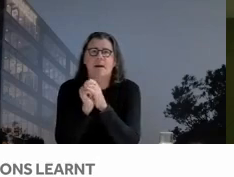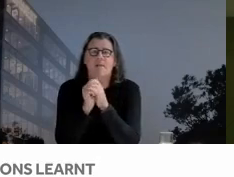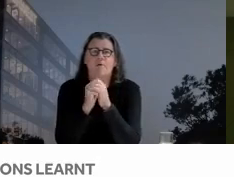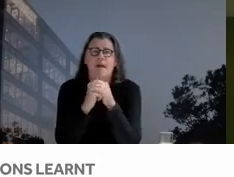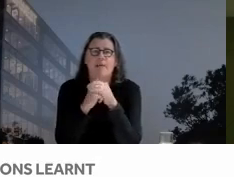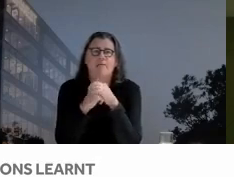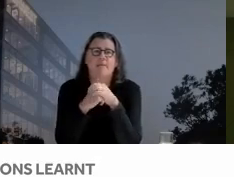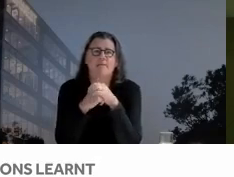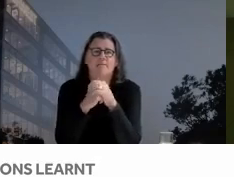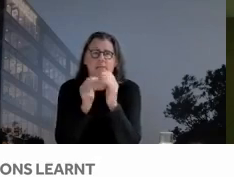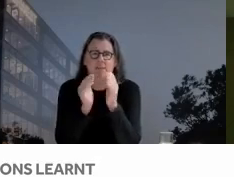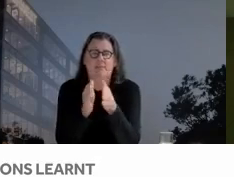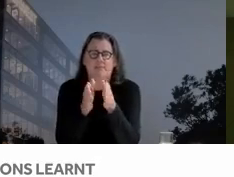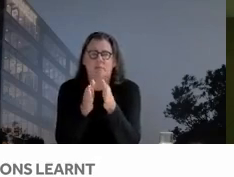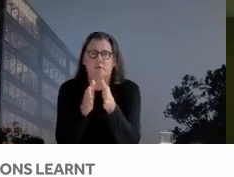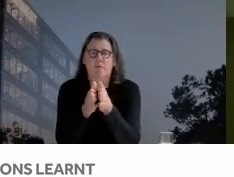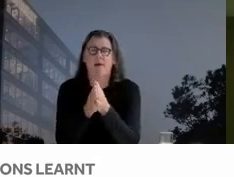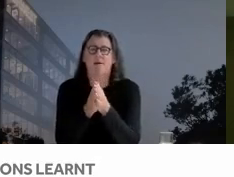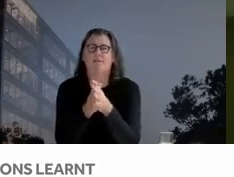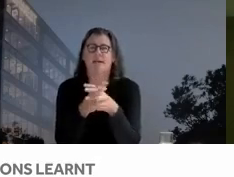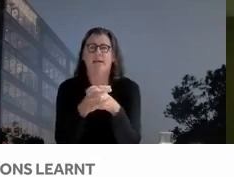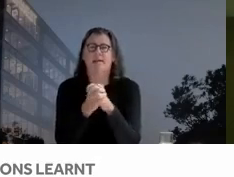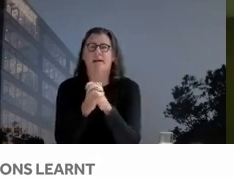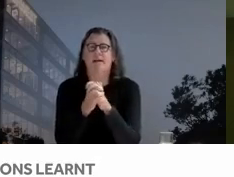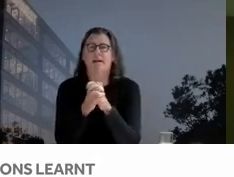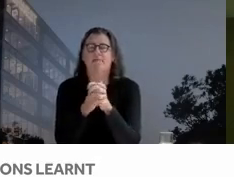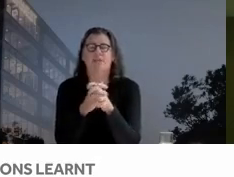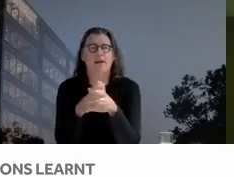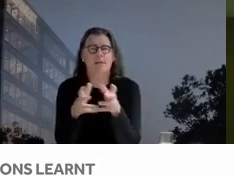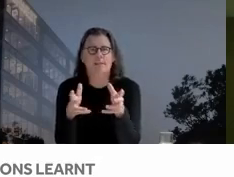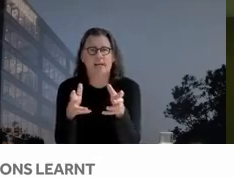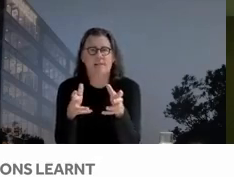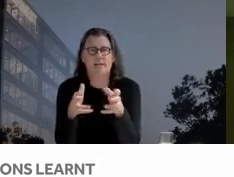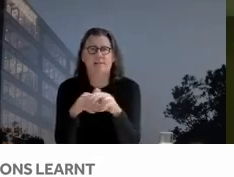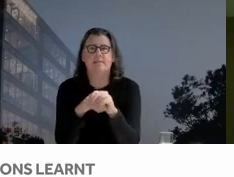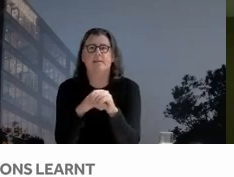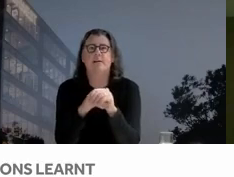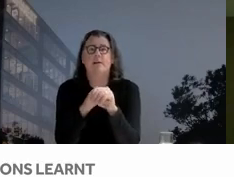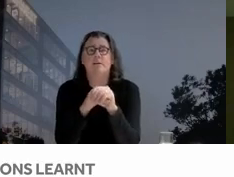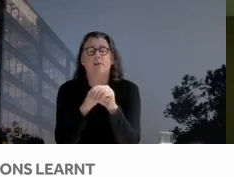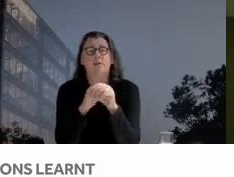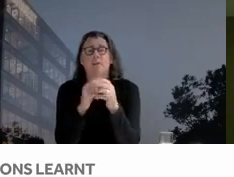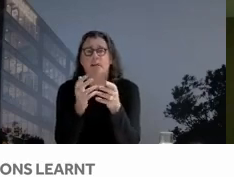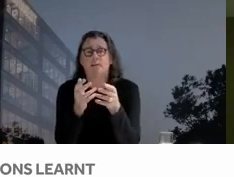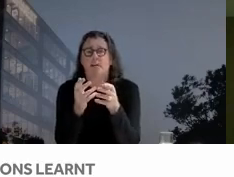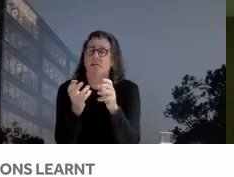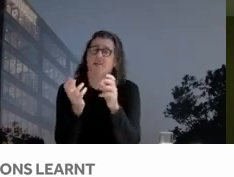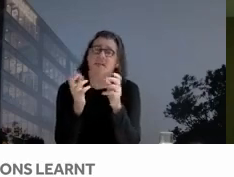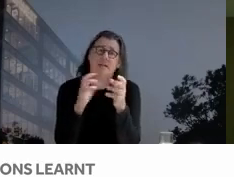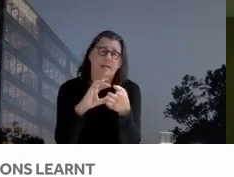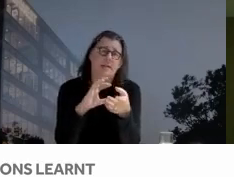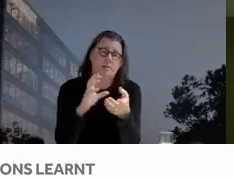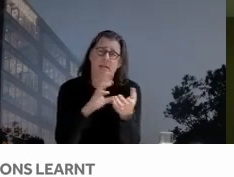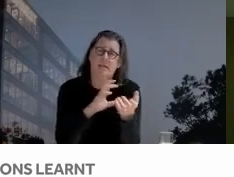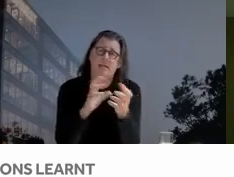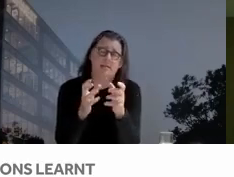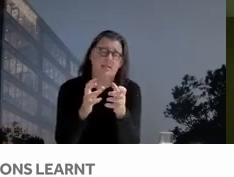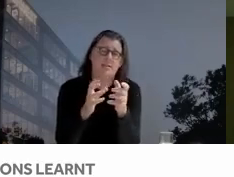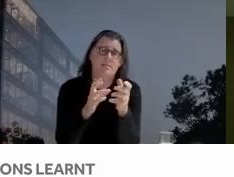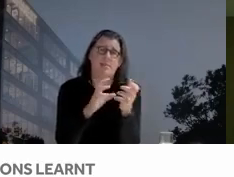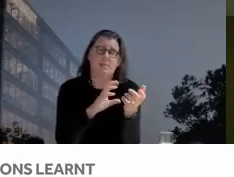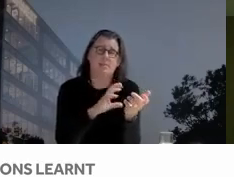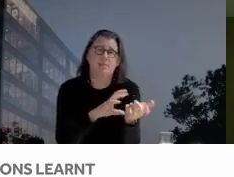EPDs are more accurate, specific to one product than generic data sets. What's included? Are you including just